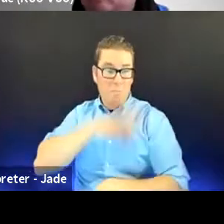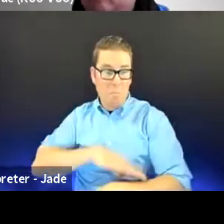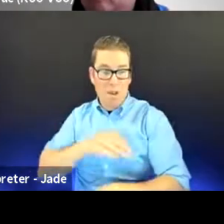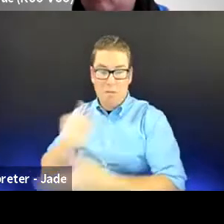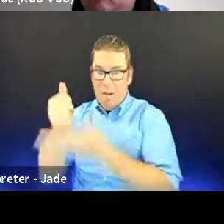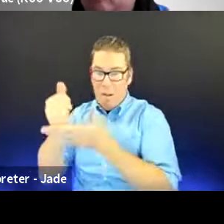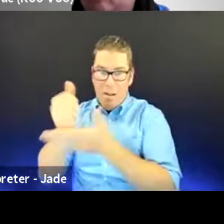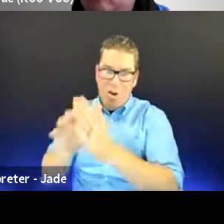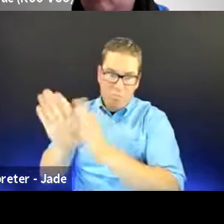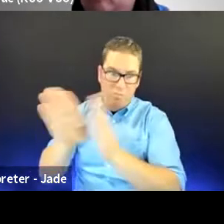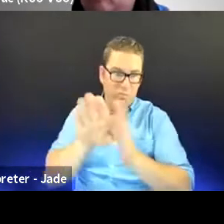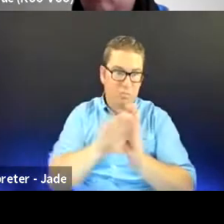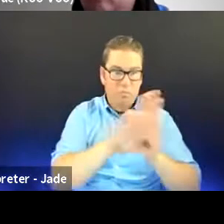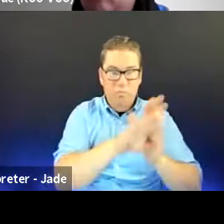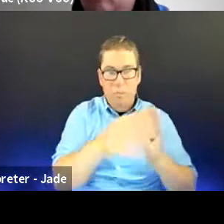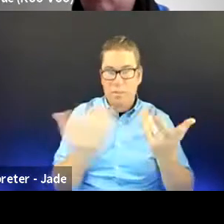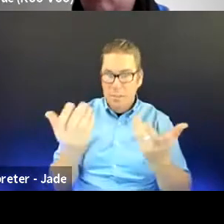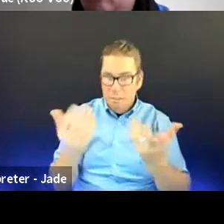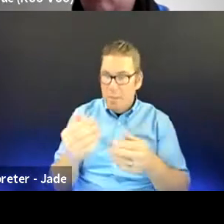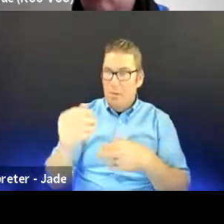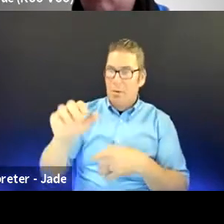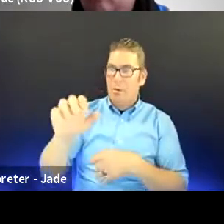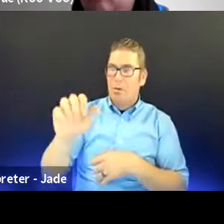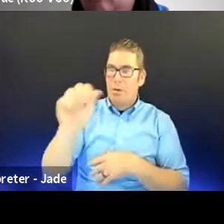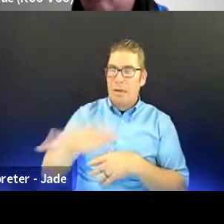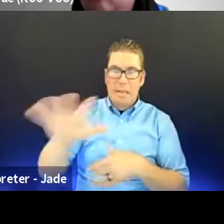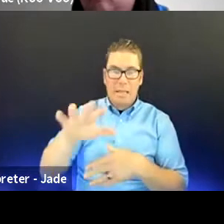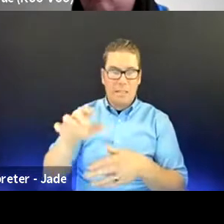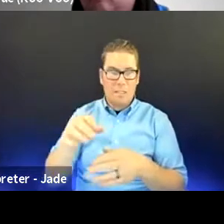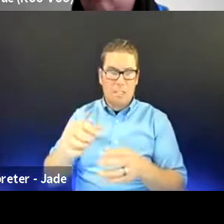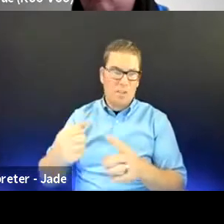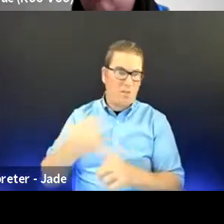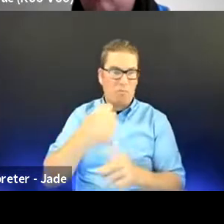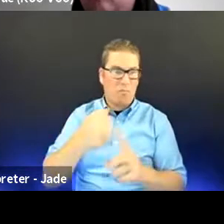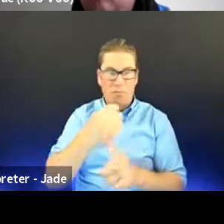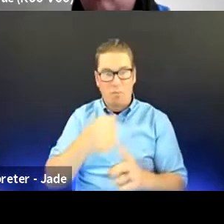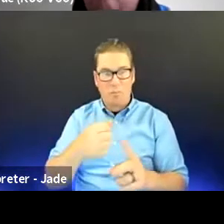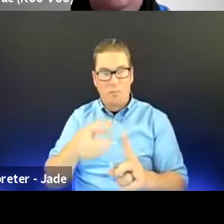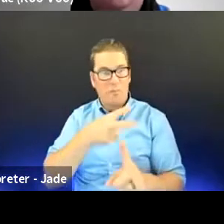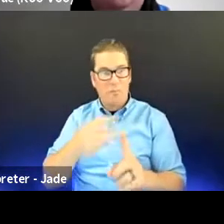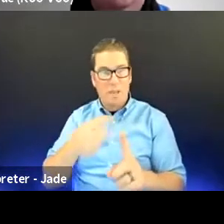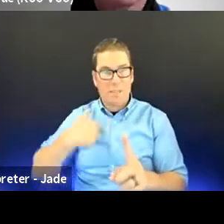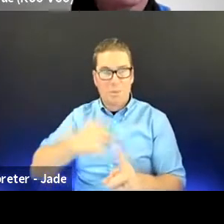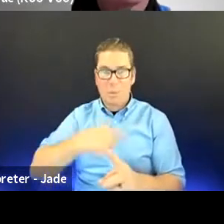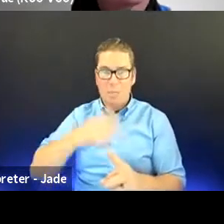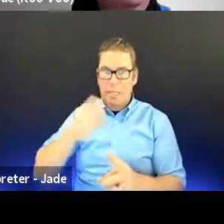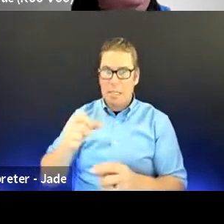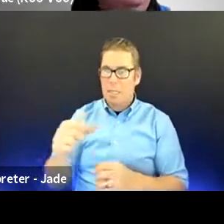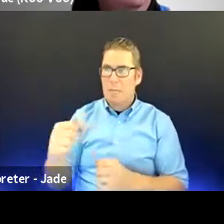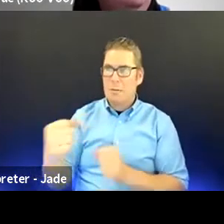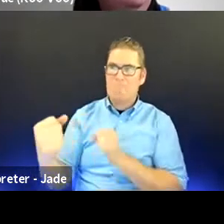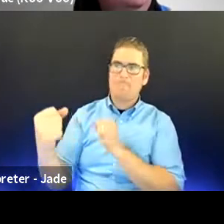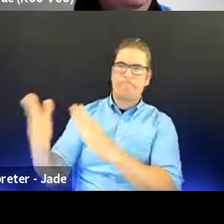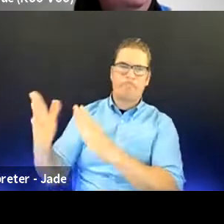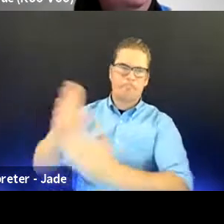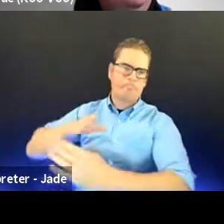violence in every way we can. And we need to make our students and staff feel comfortable and safe on our campuses in every